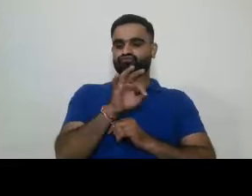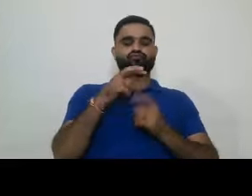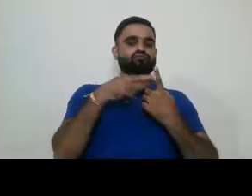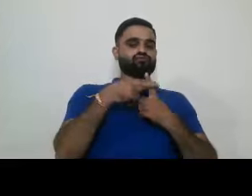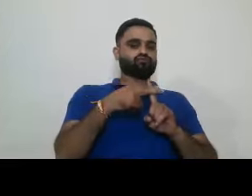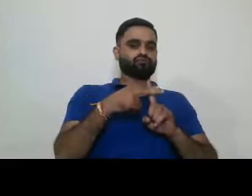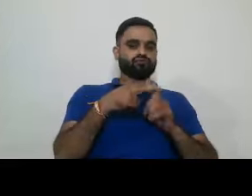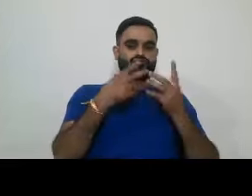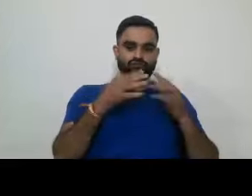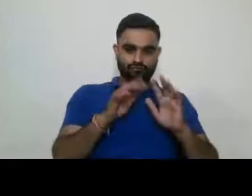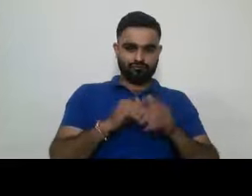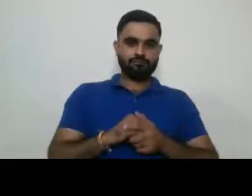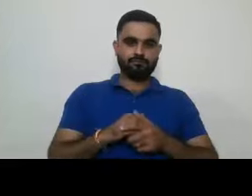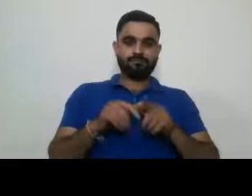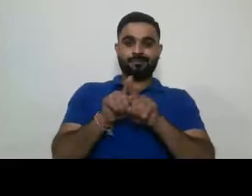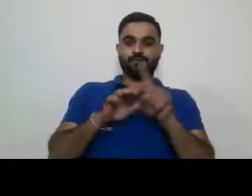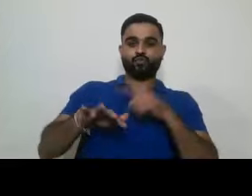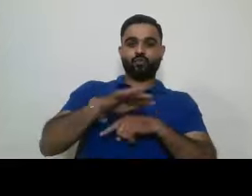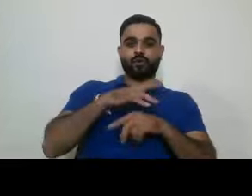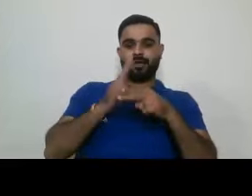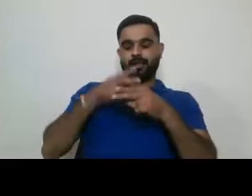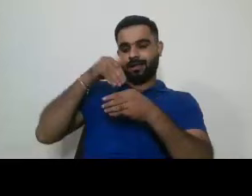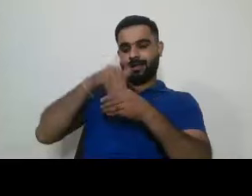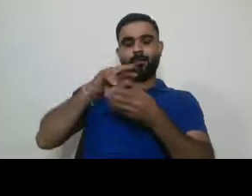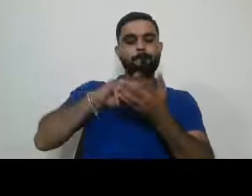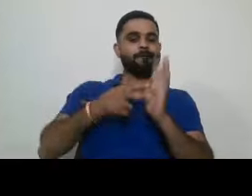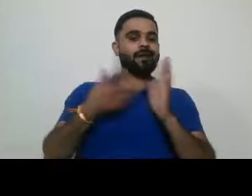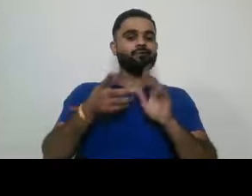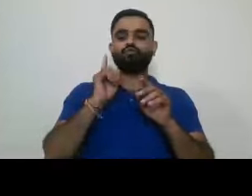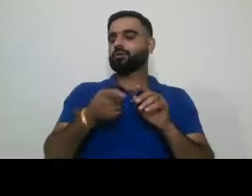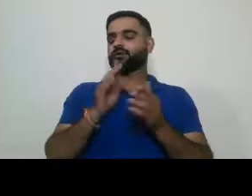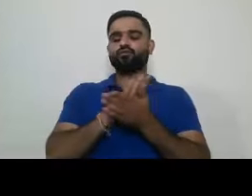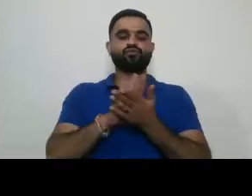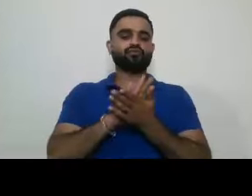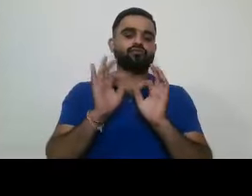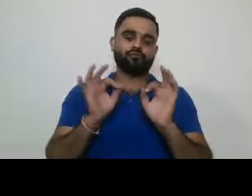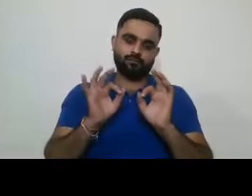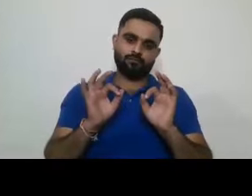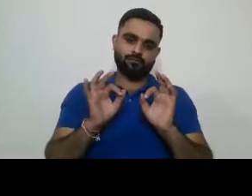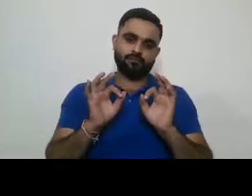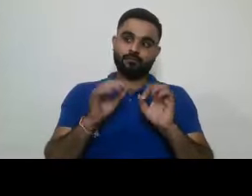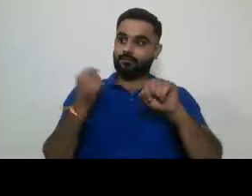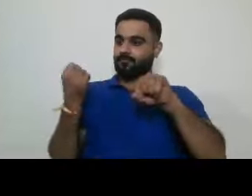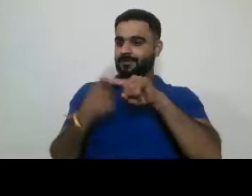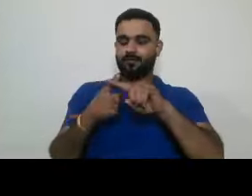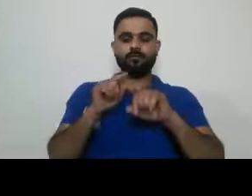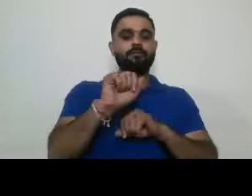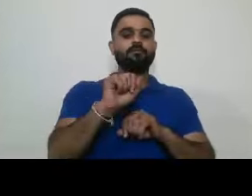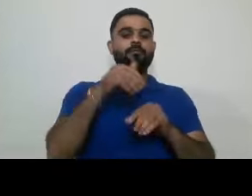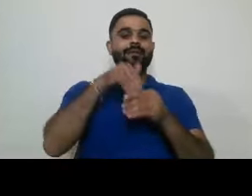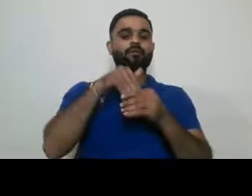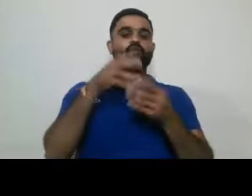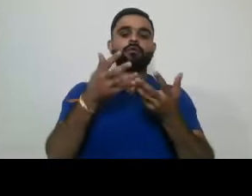tool, depending on your context, so what suits me, it's not necessary it would suit you. So in your context,